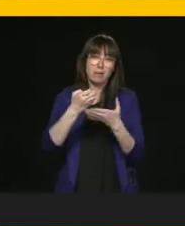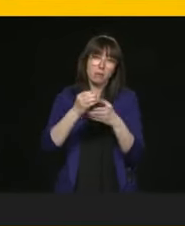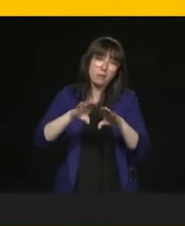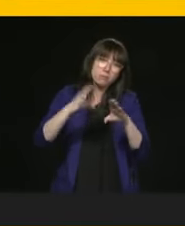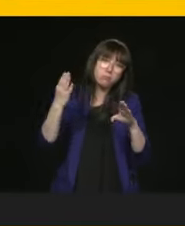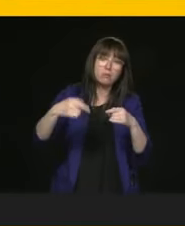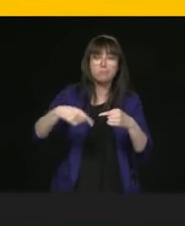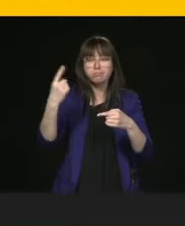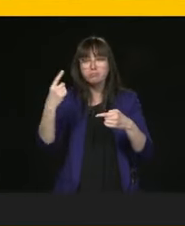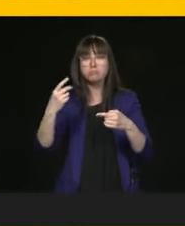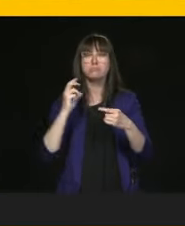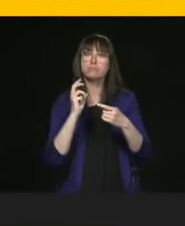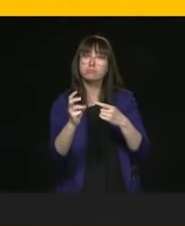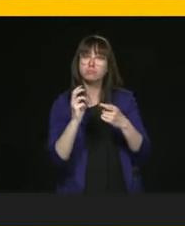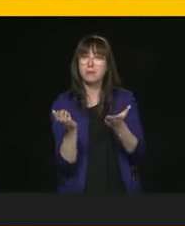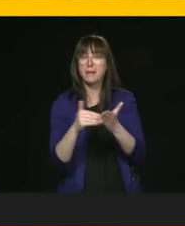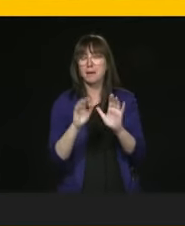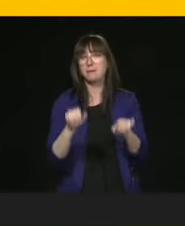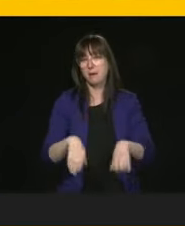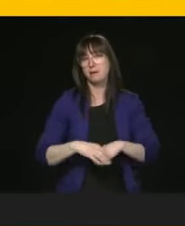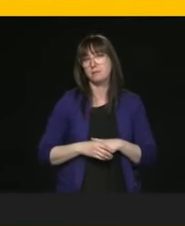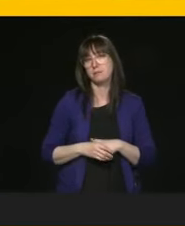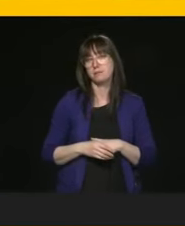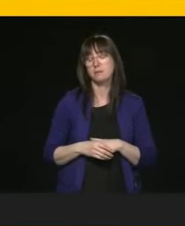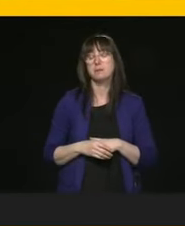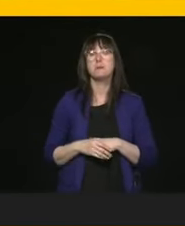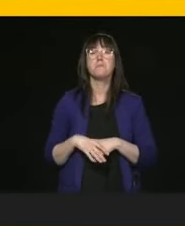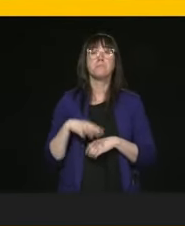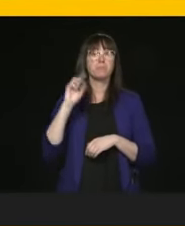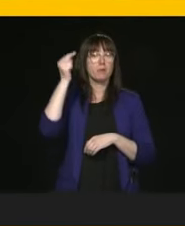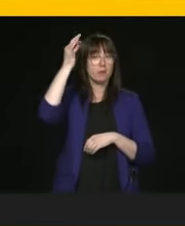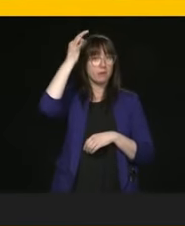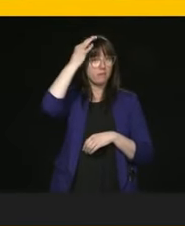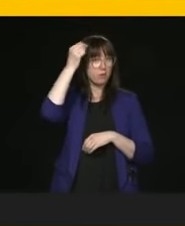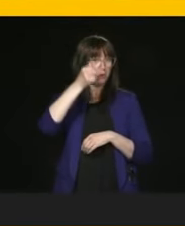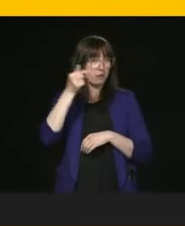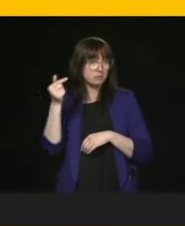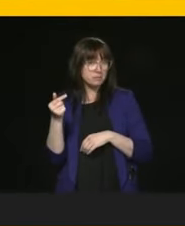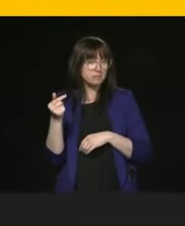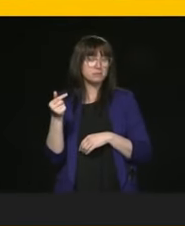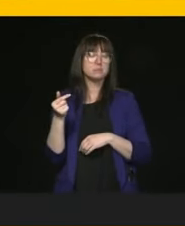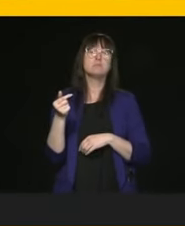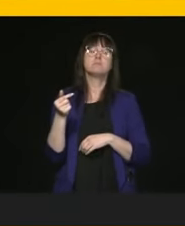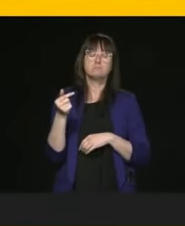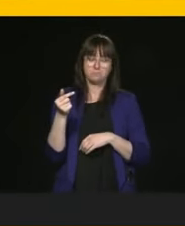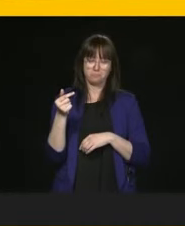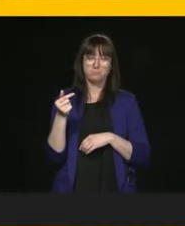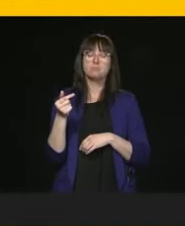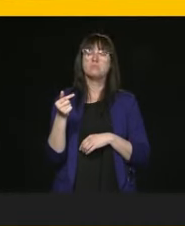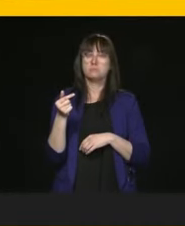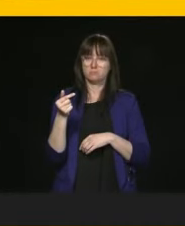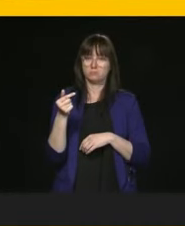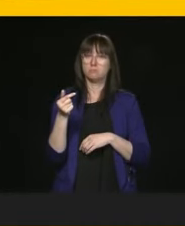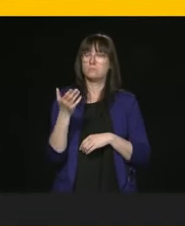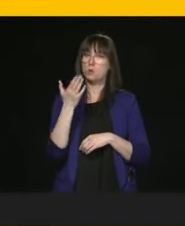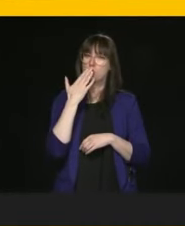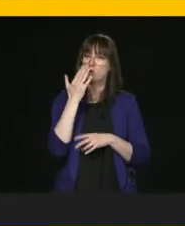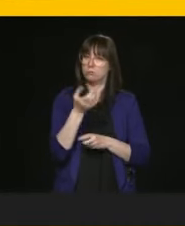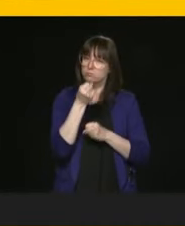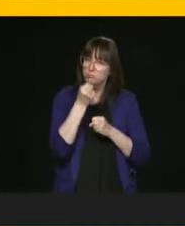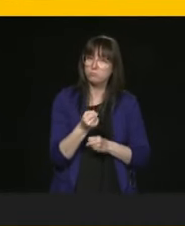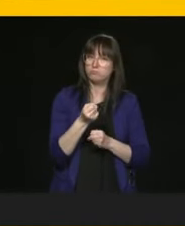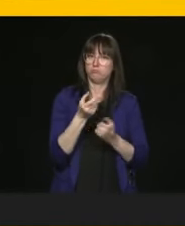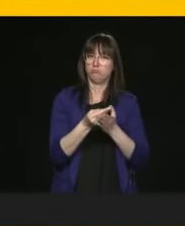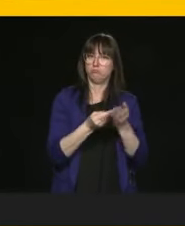The federal government has a very solid financial position, so we will be able to